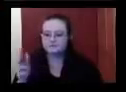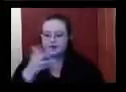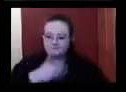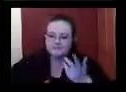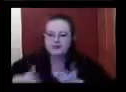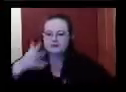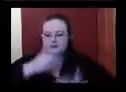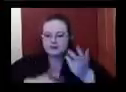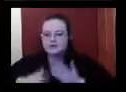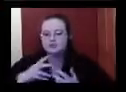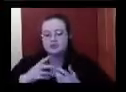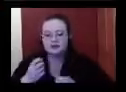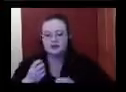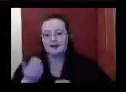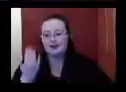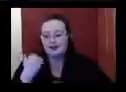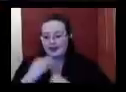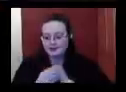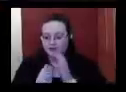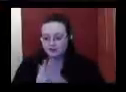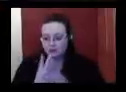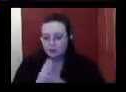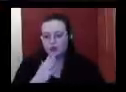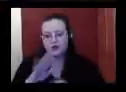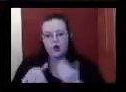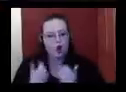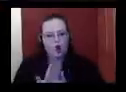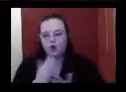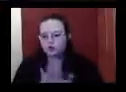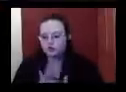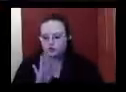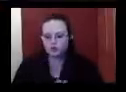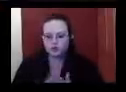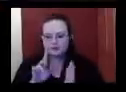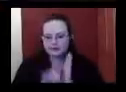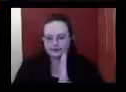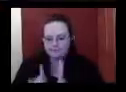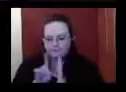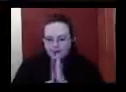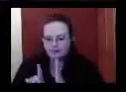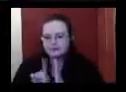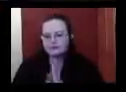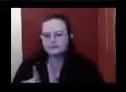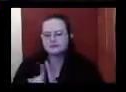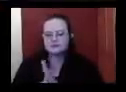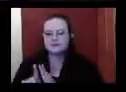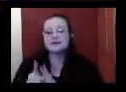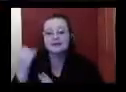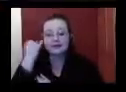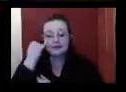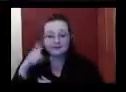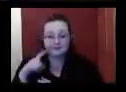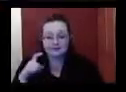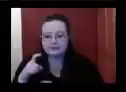been inspected since last spring. In schools where there was recommissioning and balancing that was needed, that